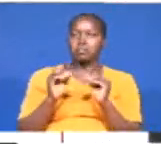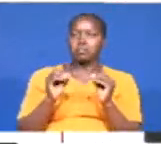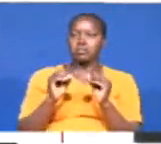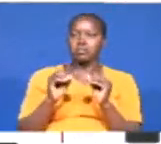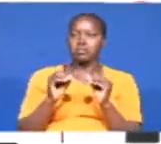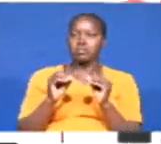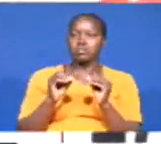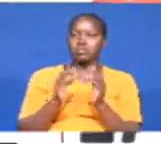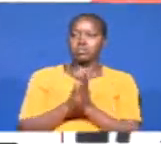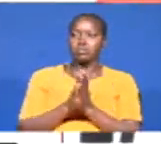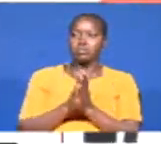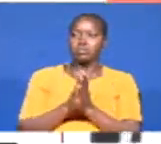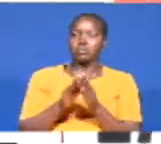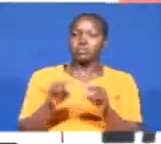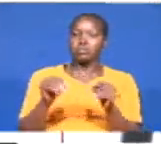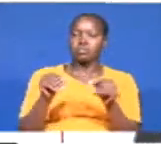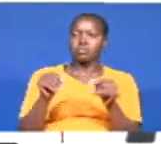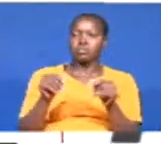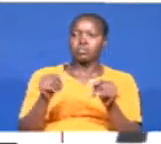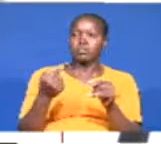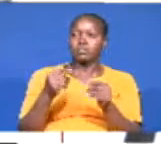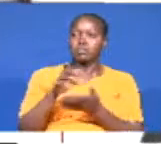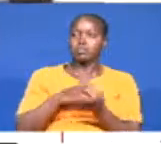with manure and